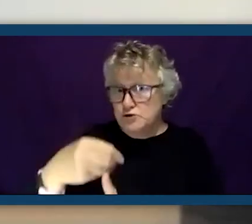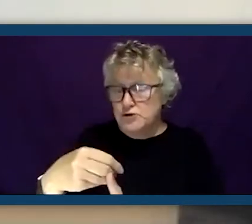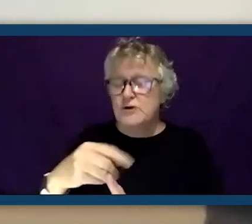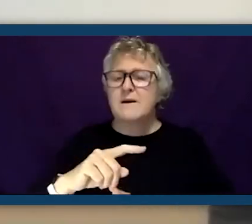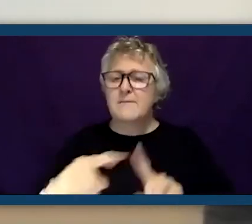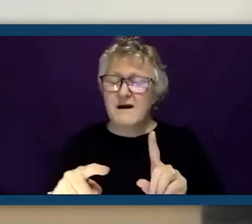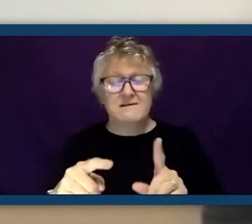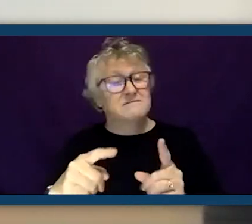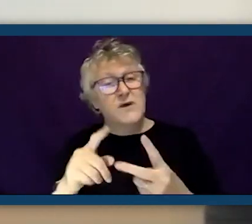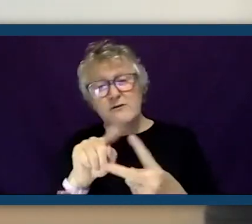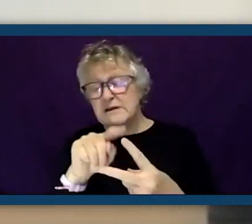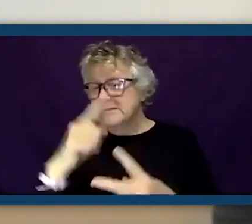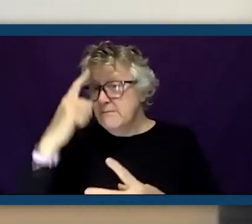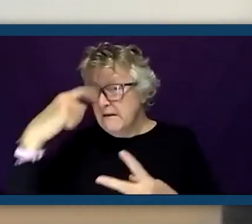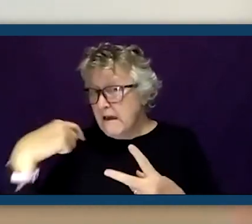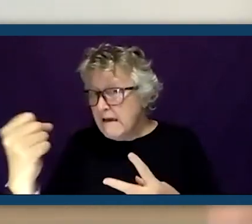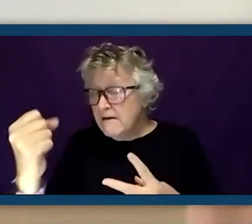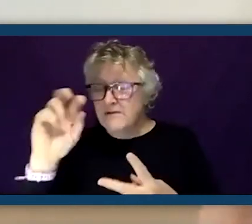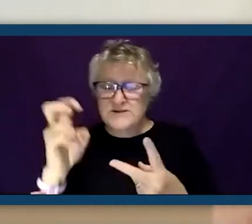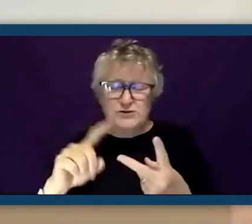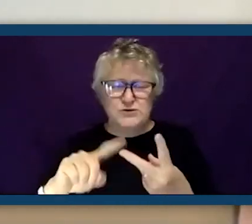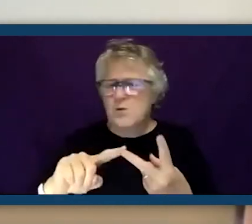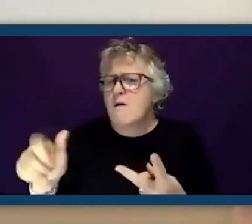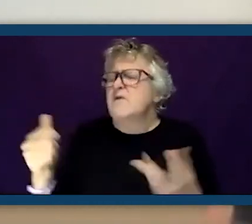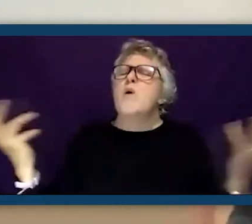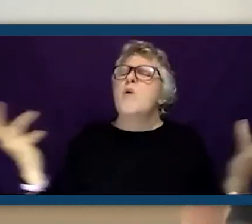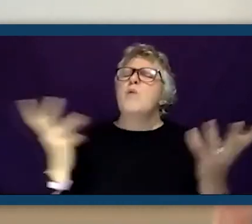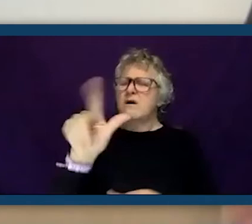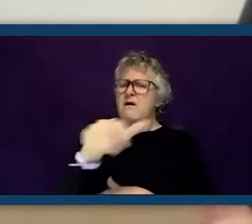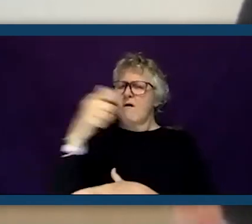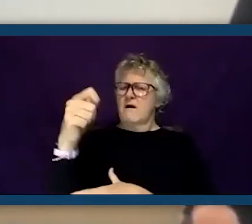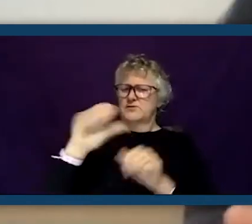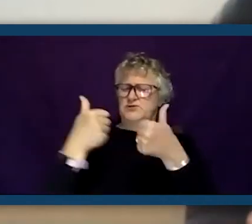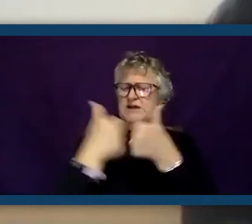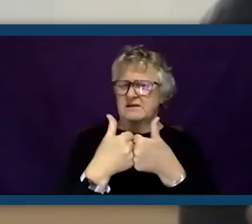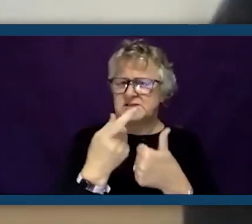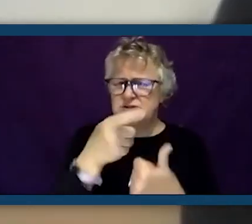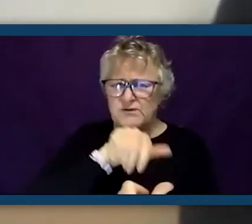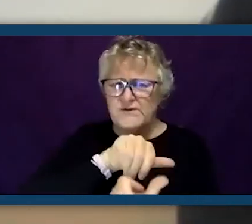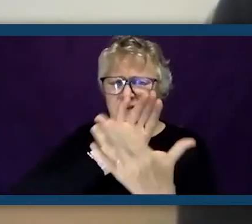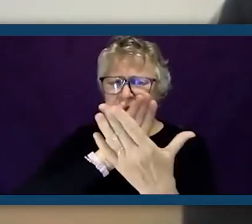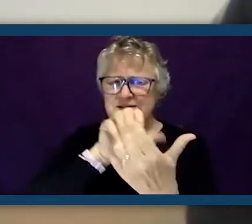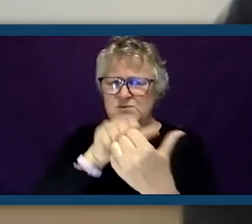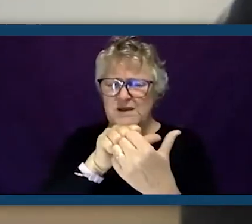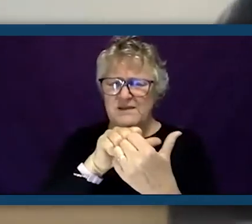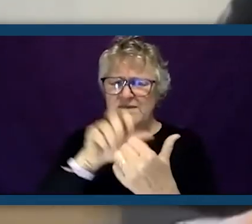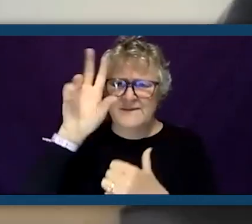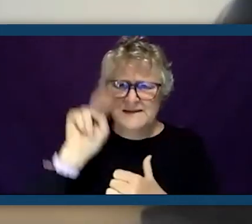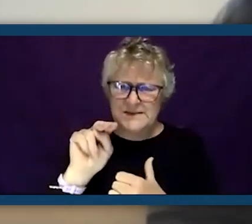whether it's mental health issues or whatever. What are some of the challenges you face in engaging with the Vietnamese community?